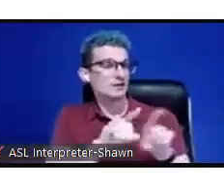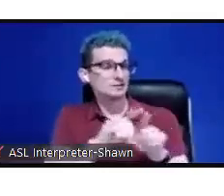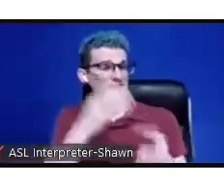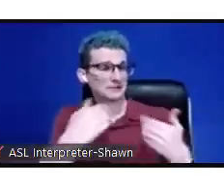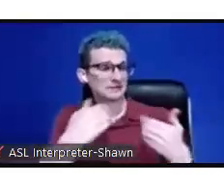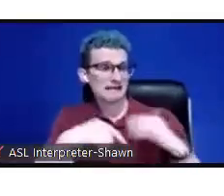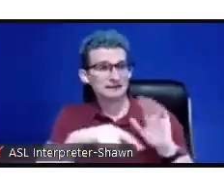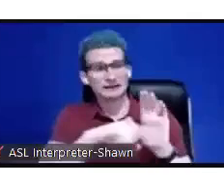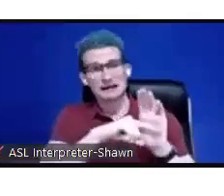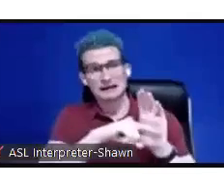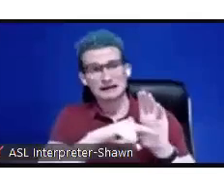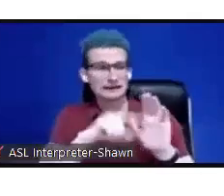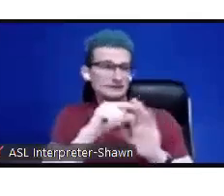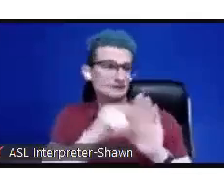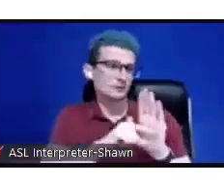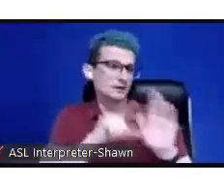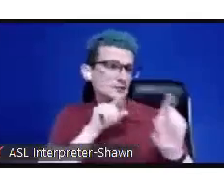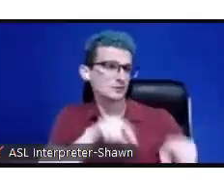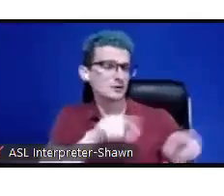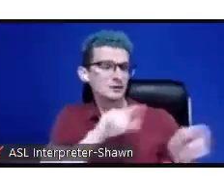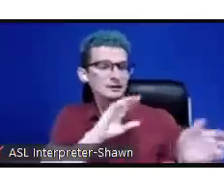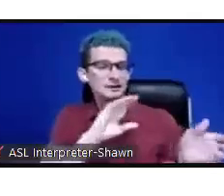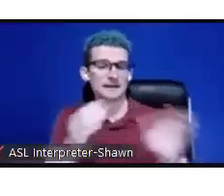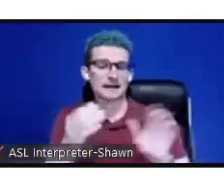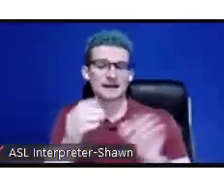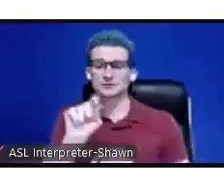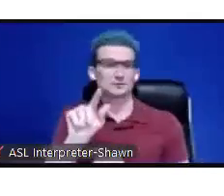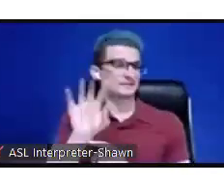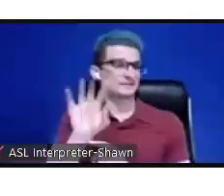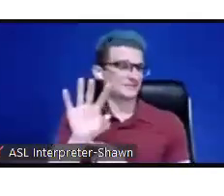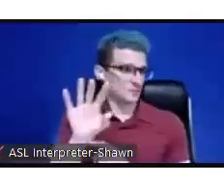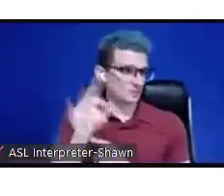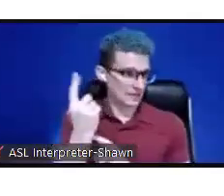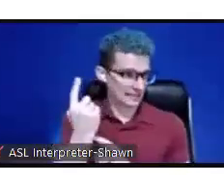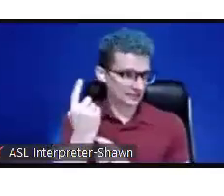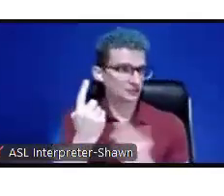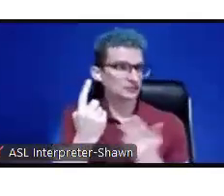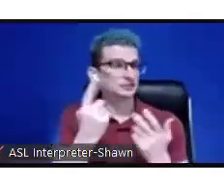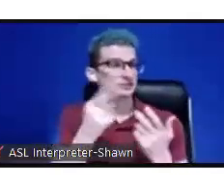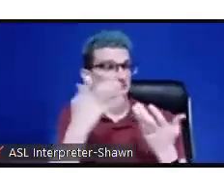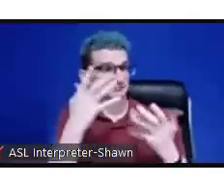report card compared to 2024. Have you taken that into consideration when